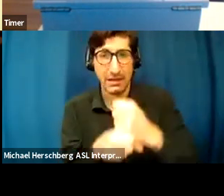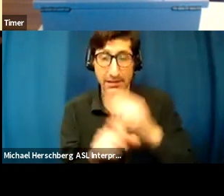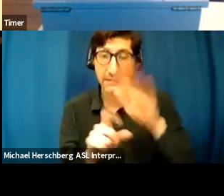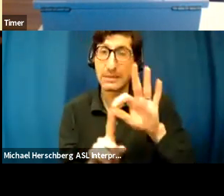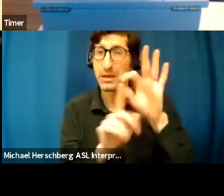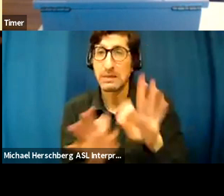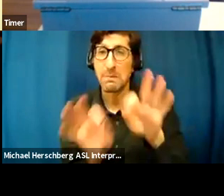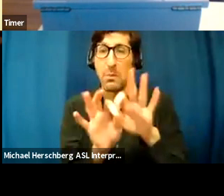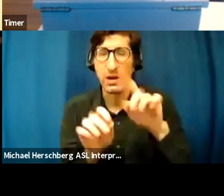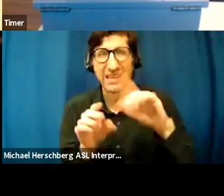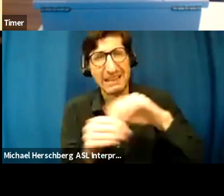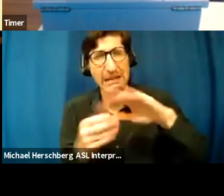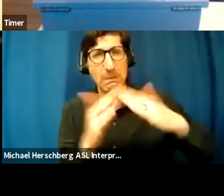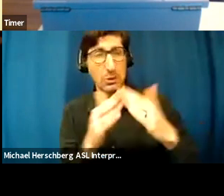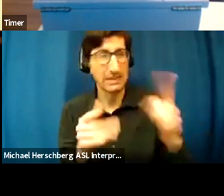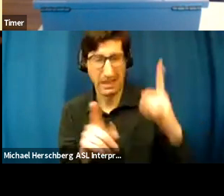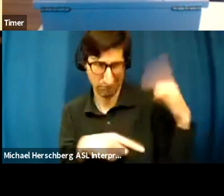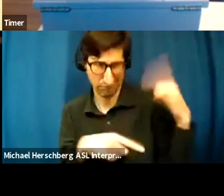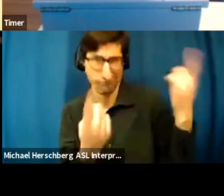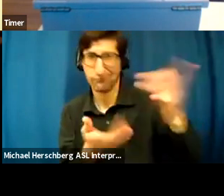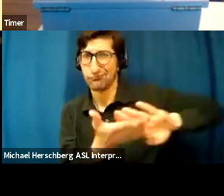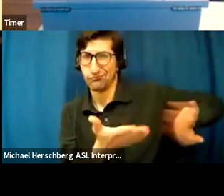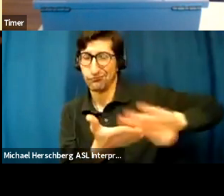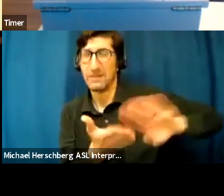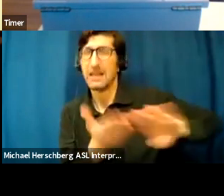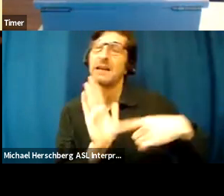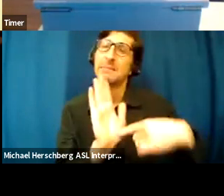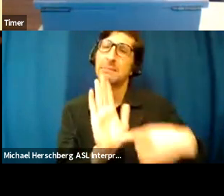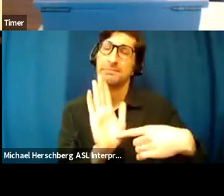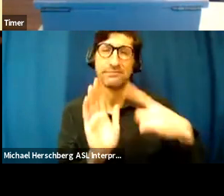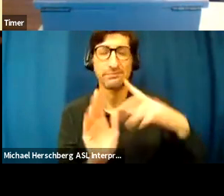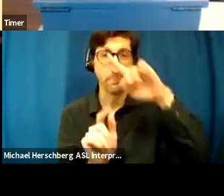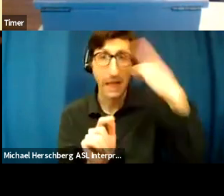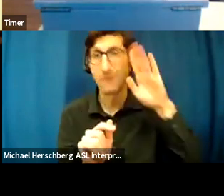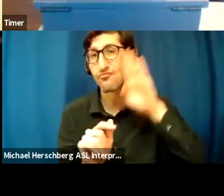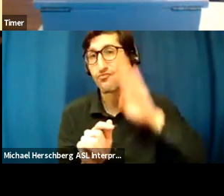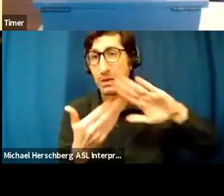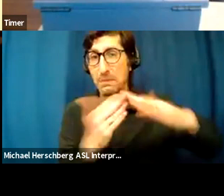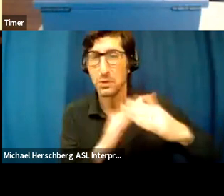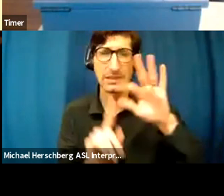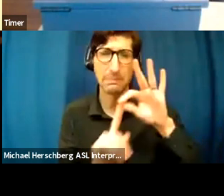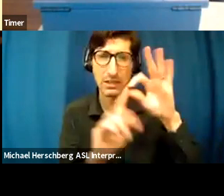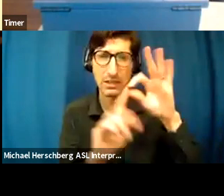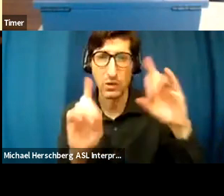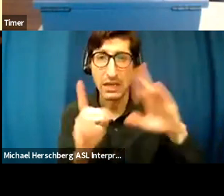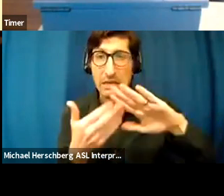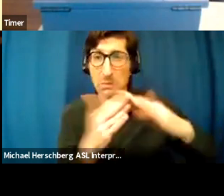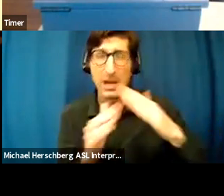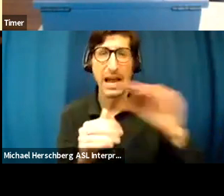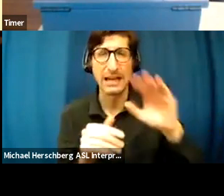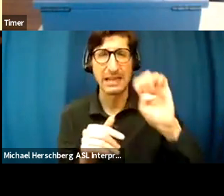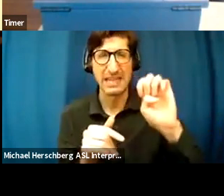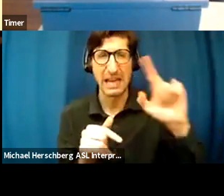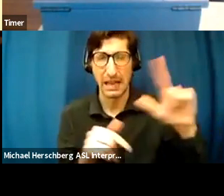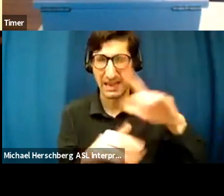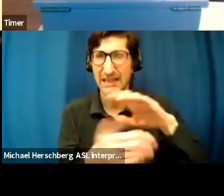especially important in the communities that have not been traditionally represented, such as Black and Brown communities, special education communities, and English learner